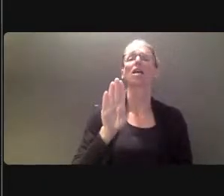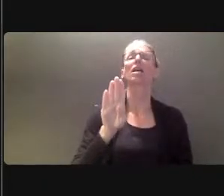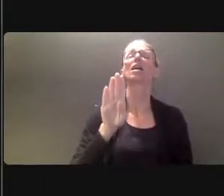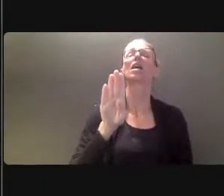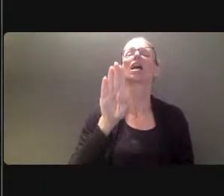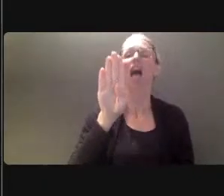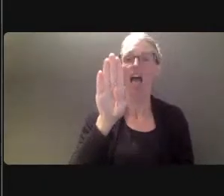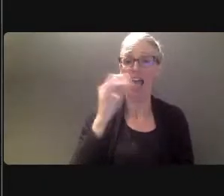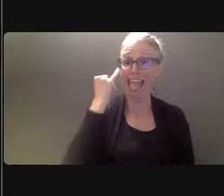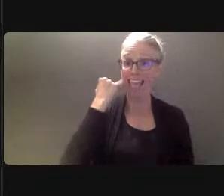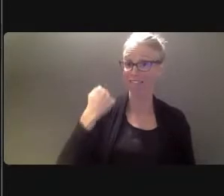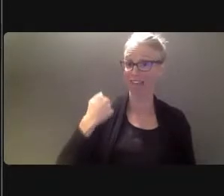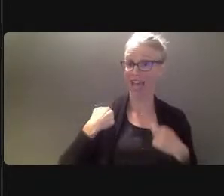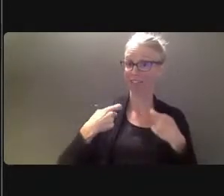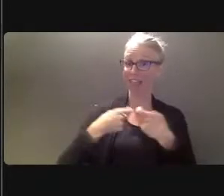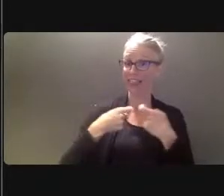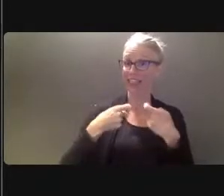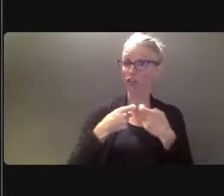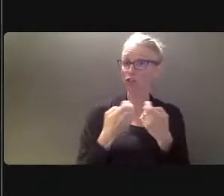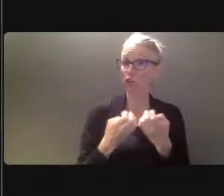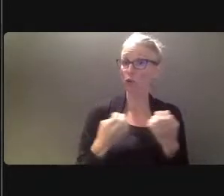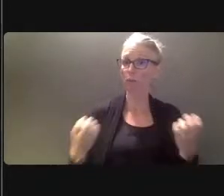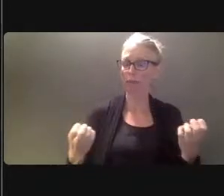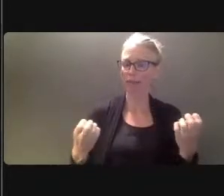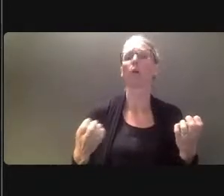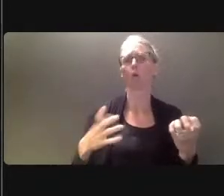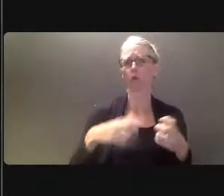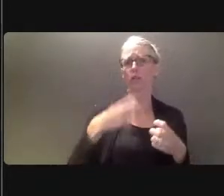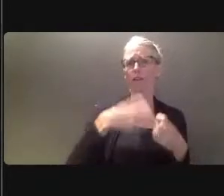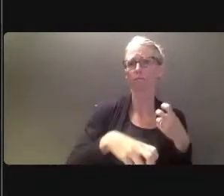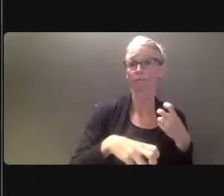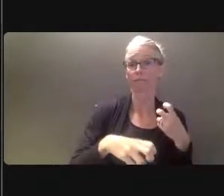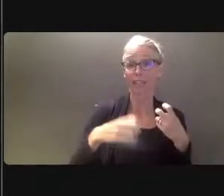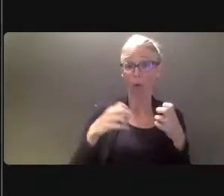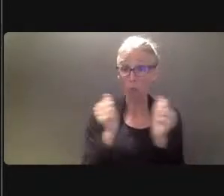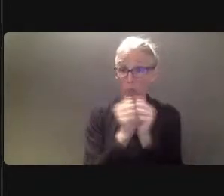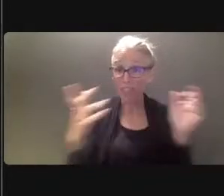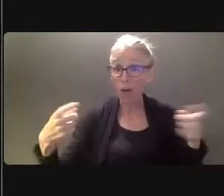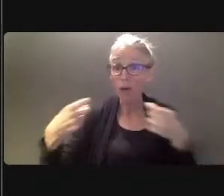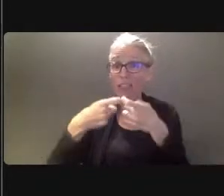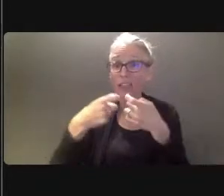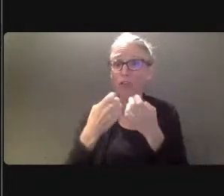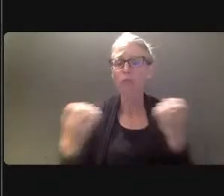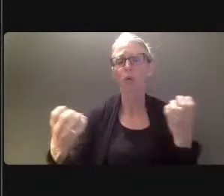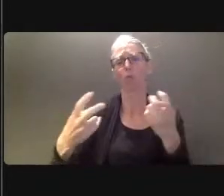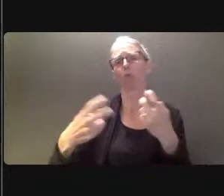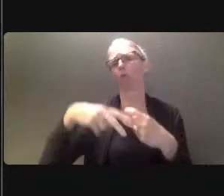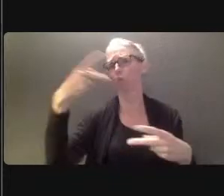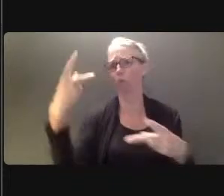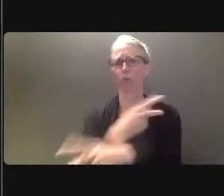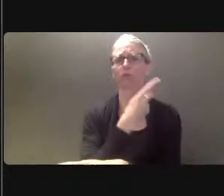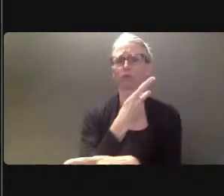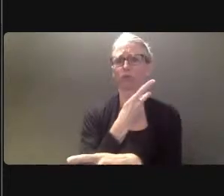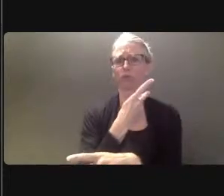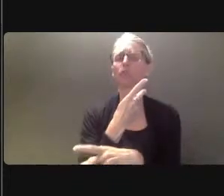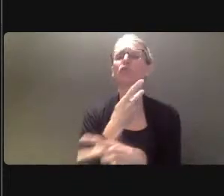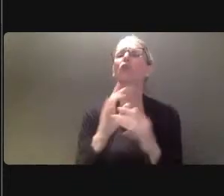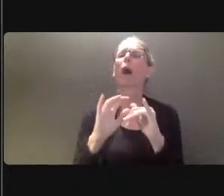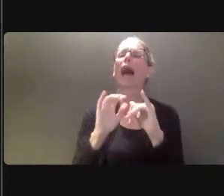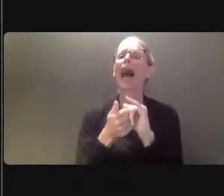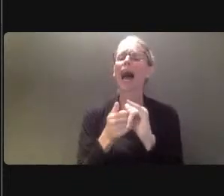hard. So, all right, let's talk about having easier grade that makes it can be that much more adaptable and accessible for